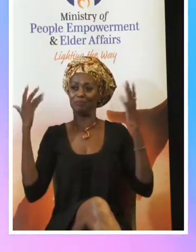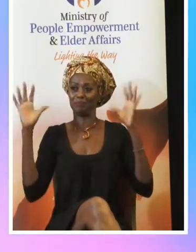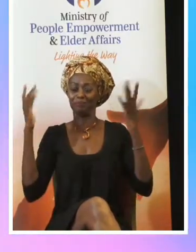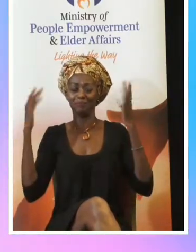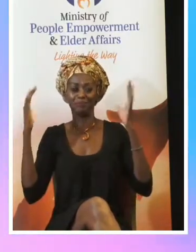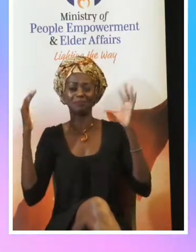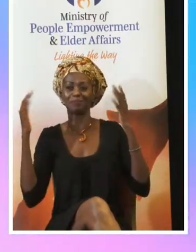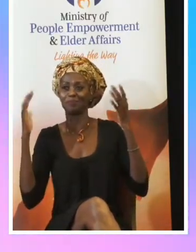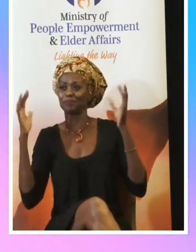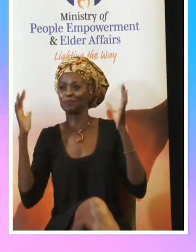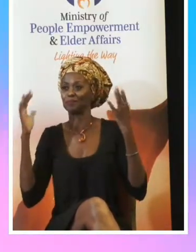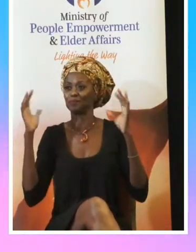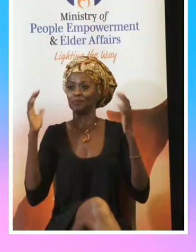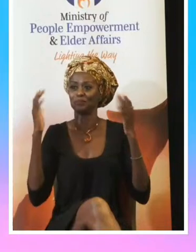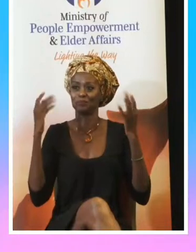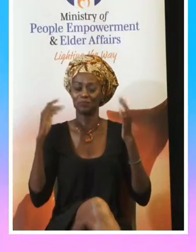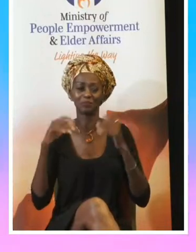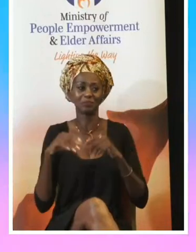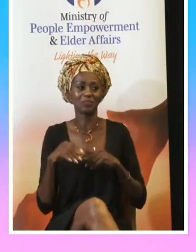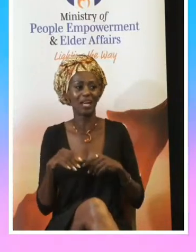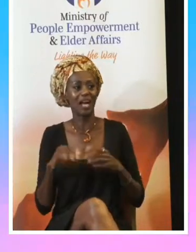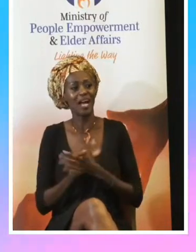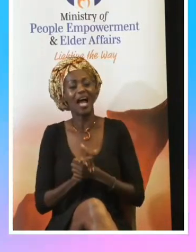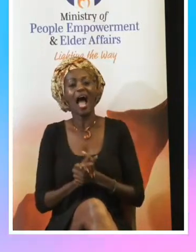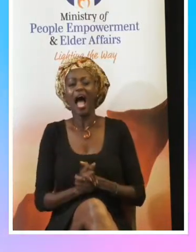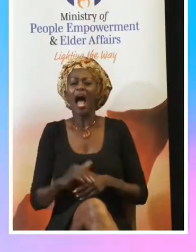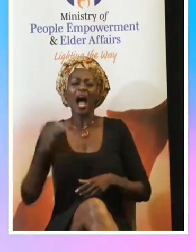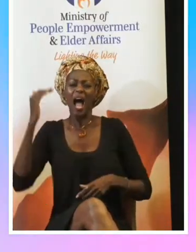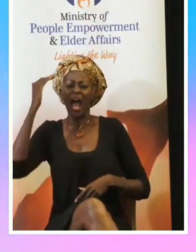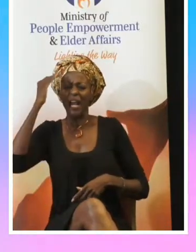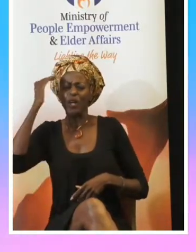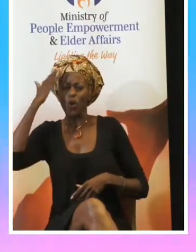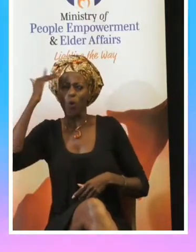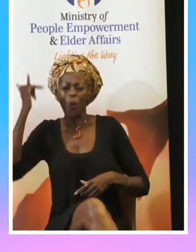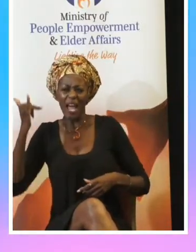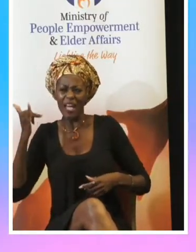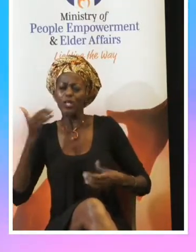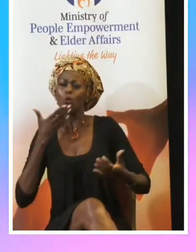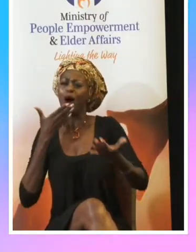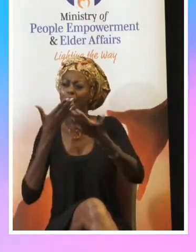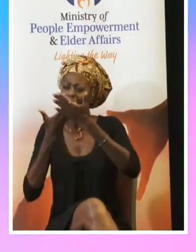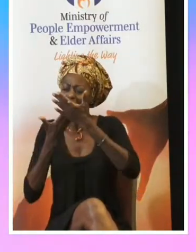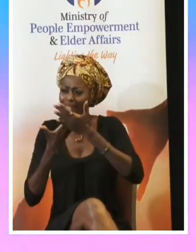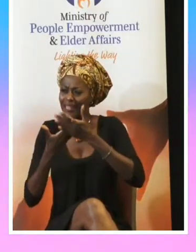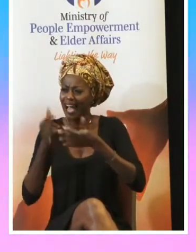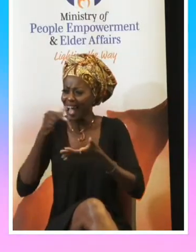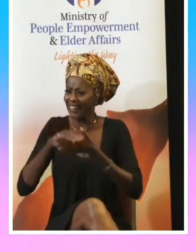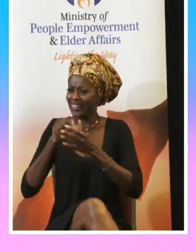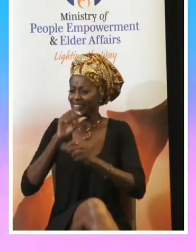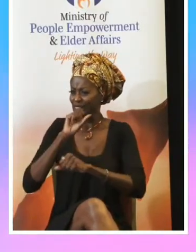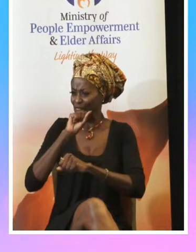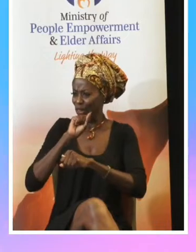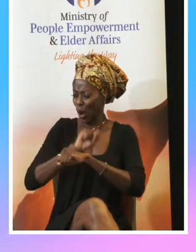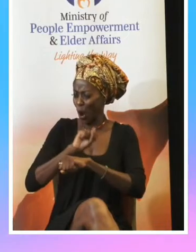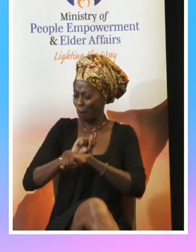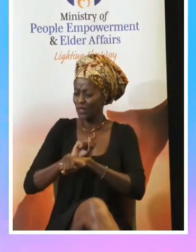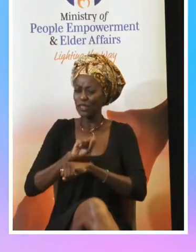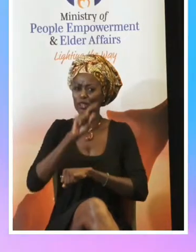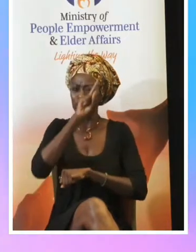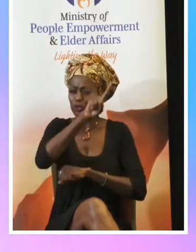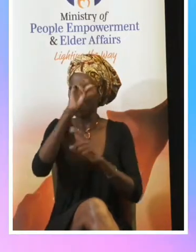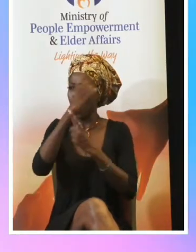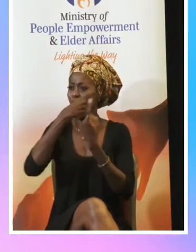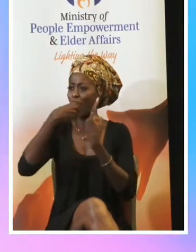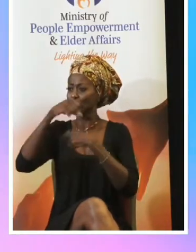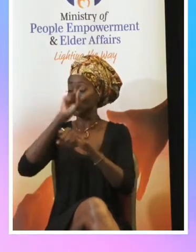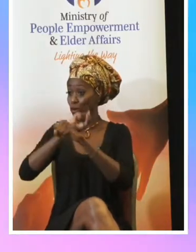I do think so. And I know why you are so good at this job, because you're a social worker and you have that